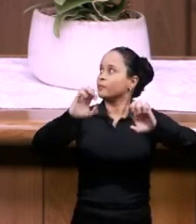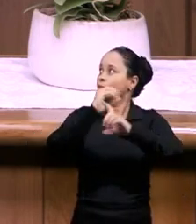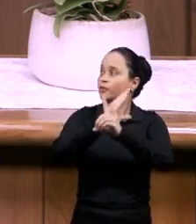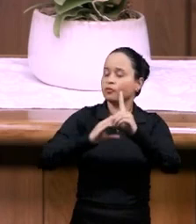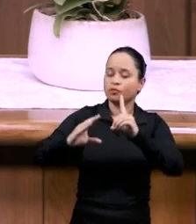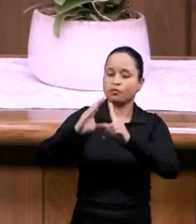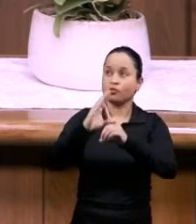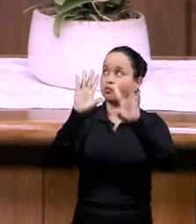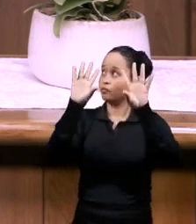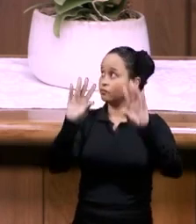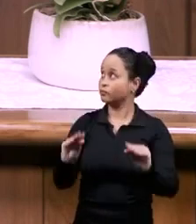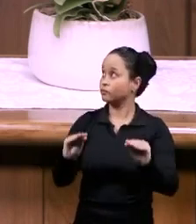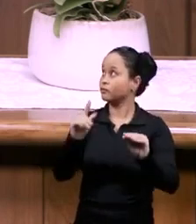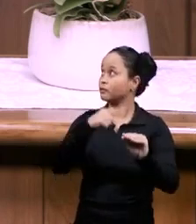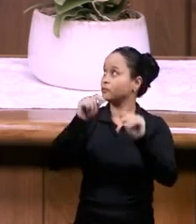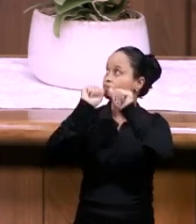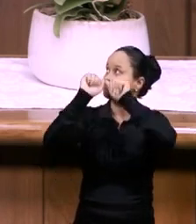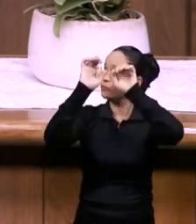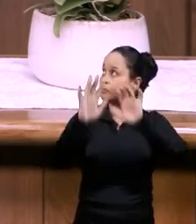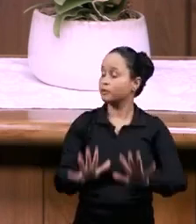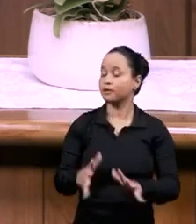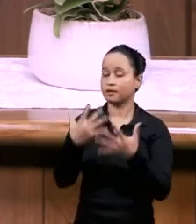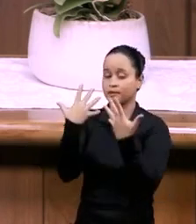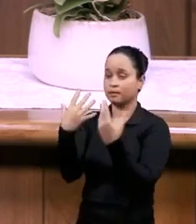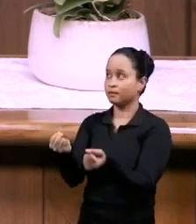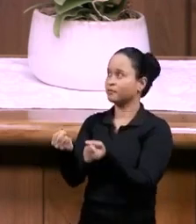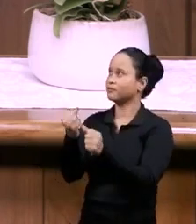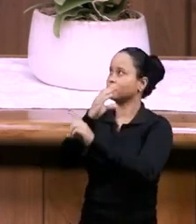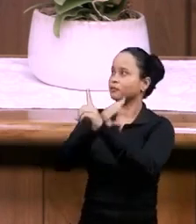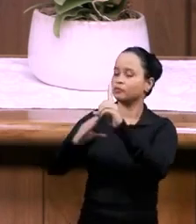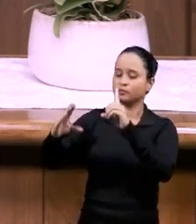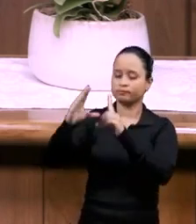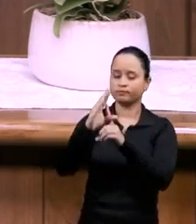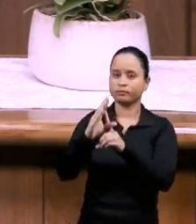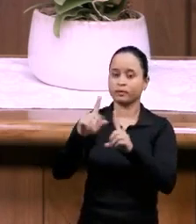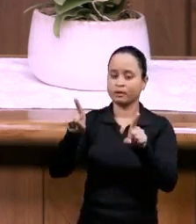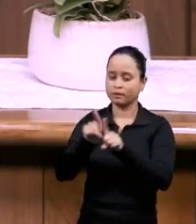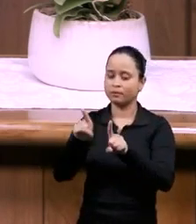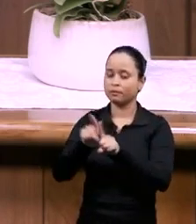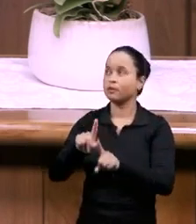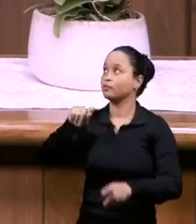for the service tonight. And so bless us, receive in your altar this service, and in your name we